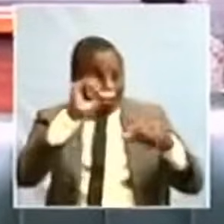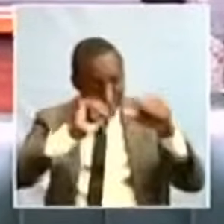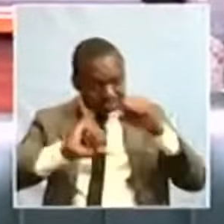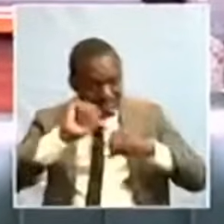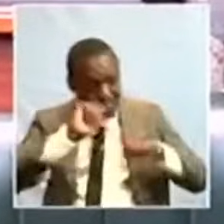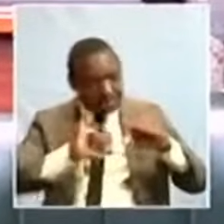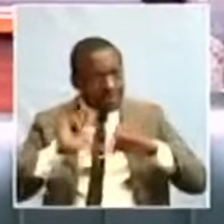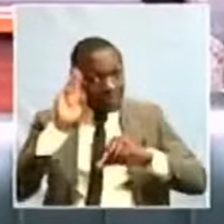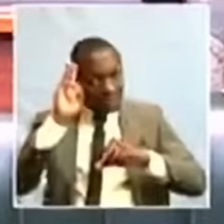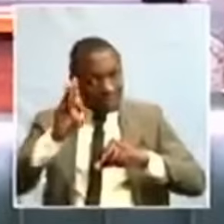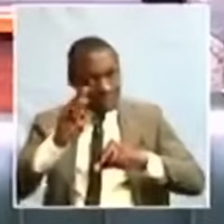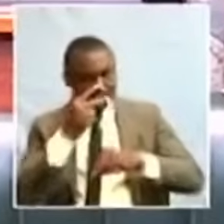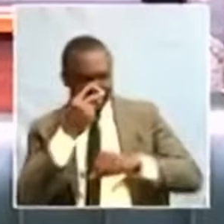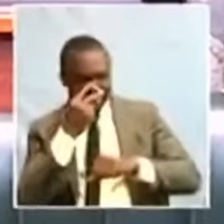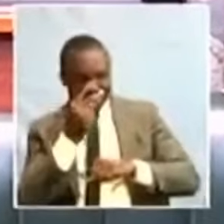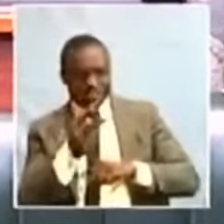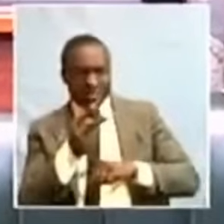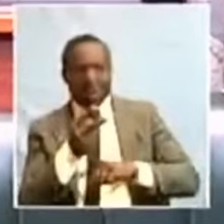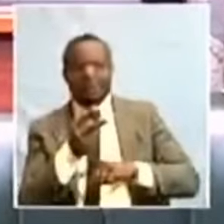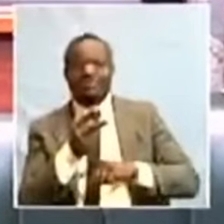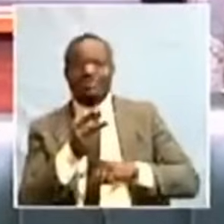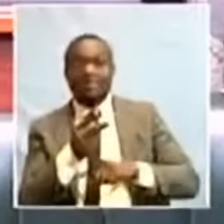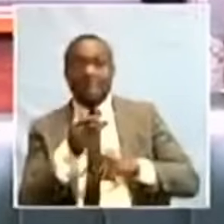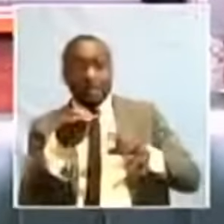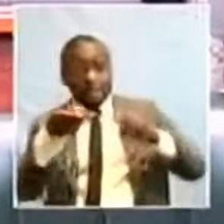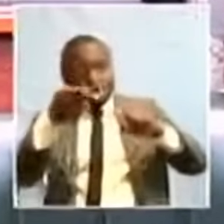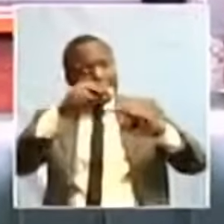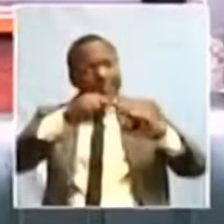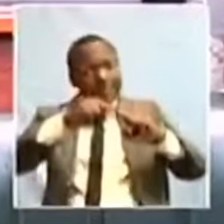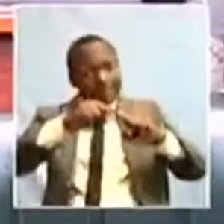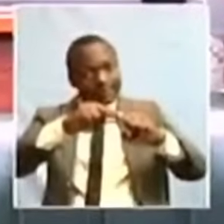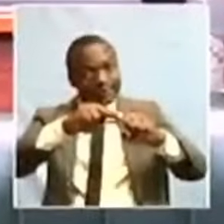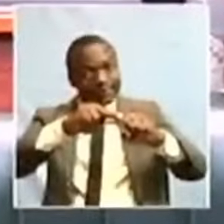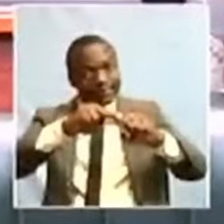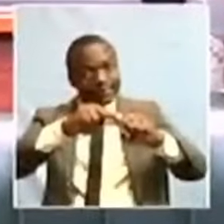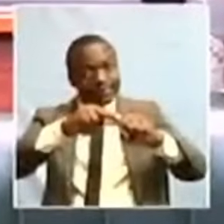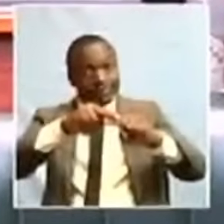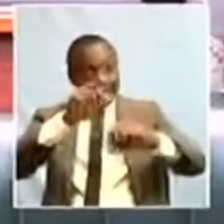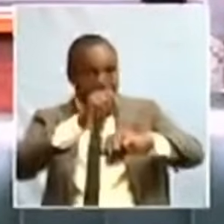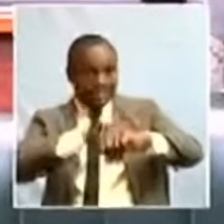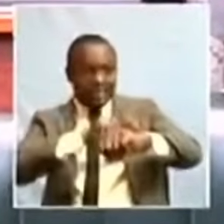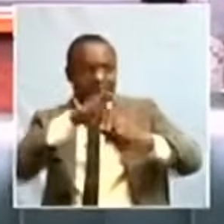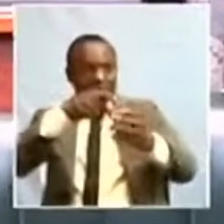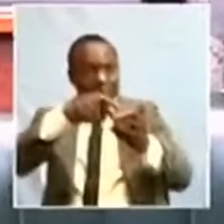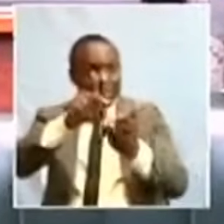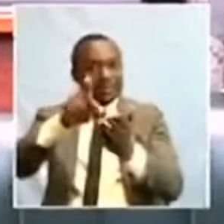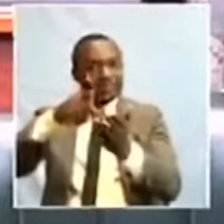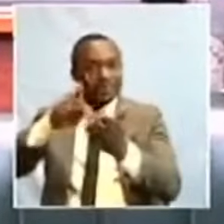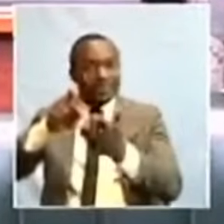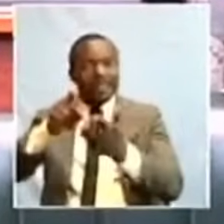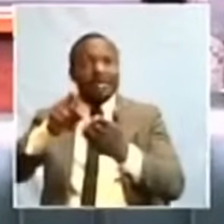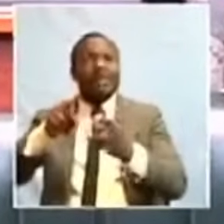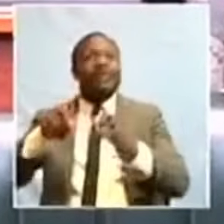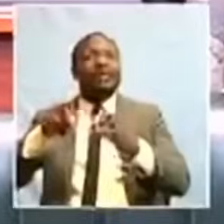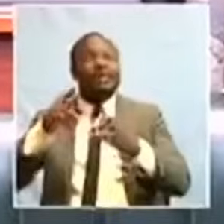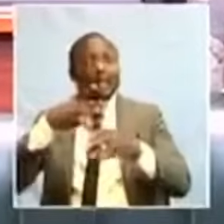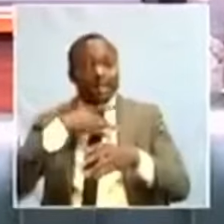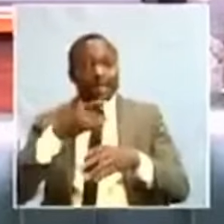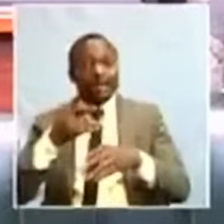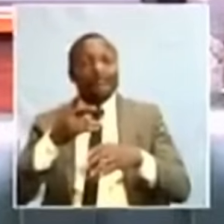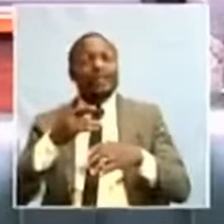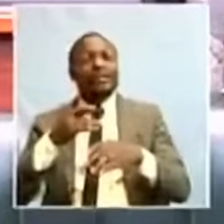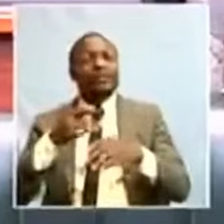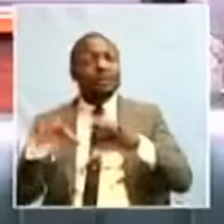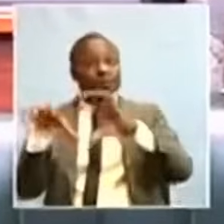and they'll be able to see, probably increase the period of payment, like we have done as a country, to